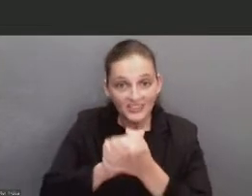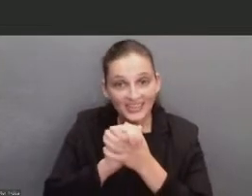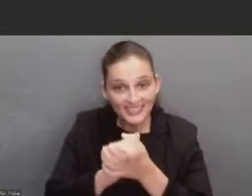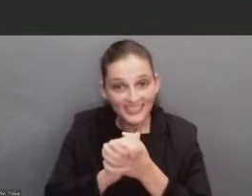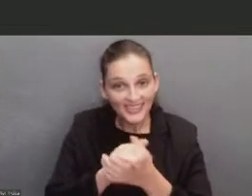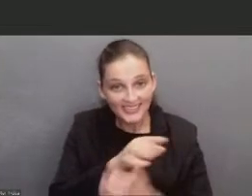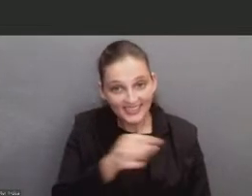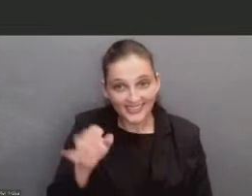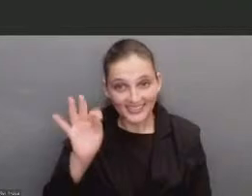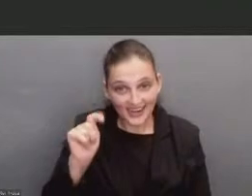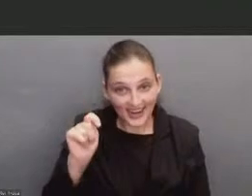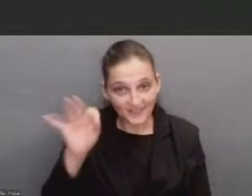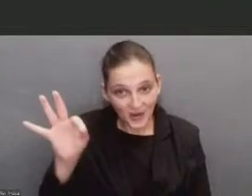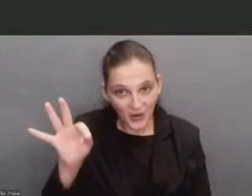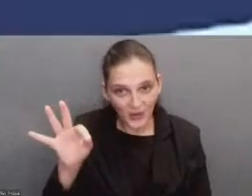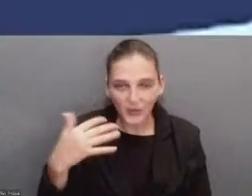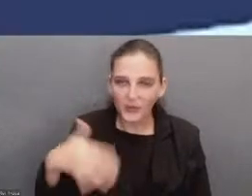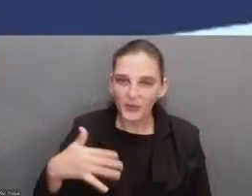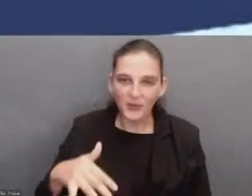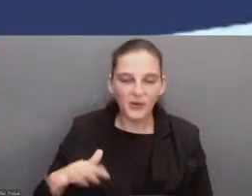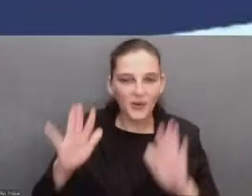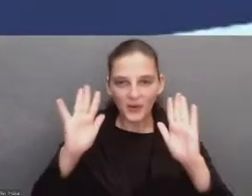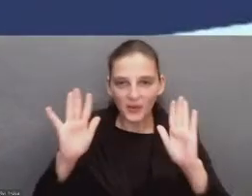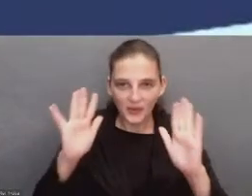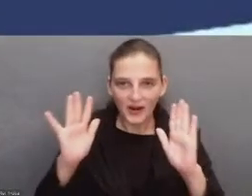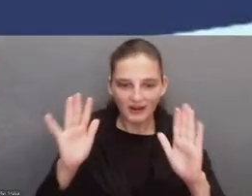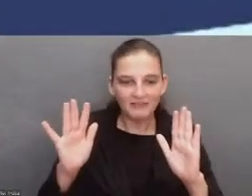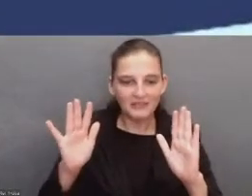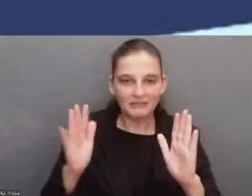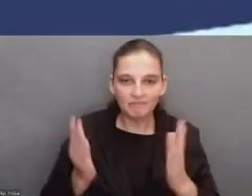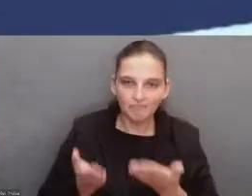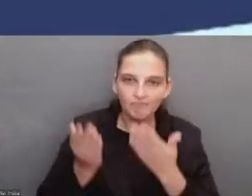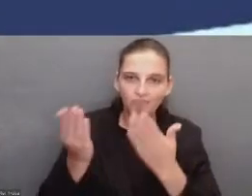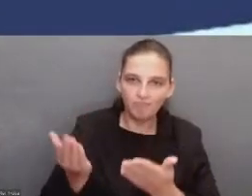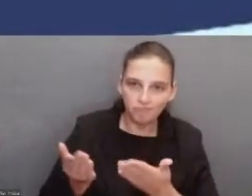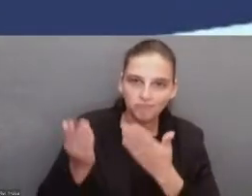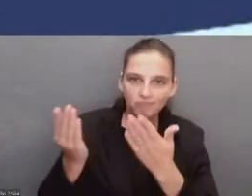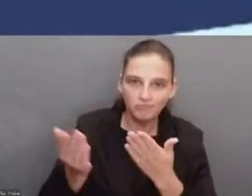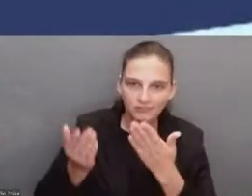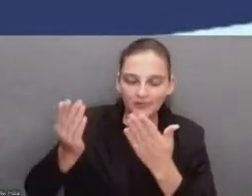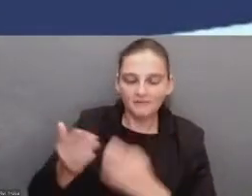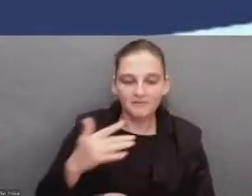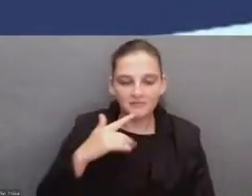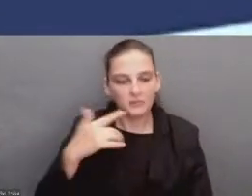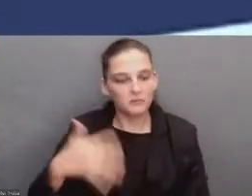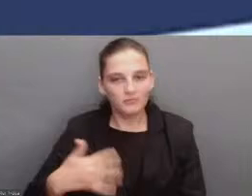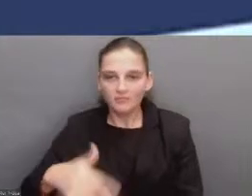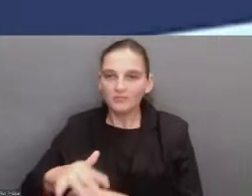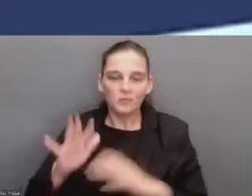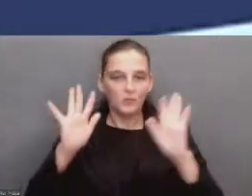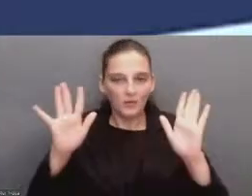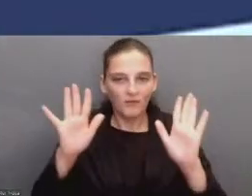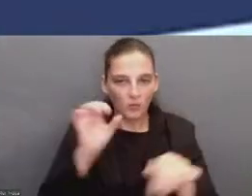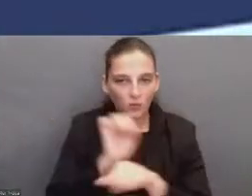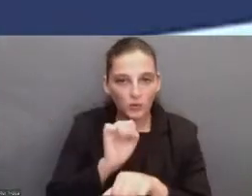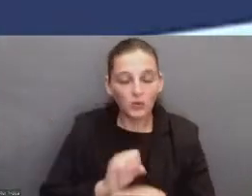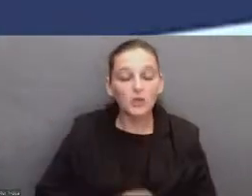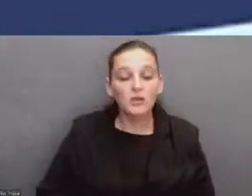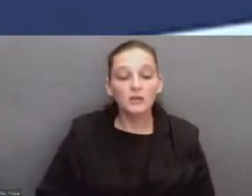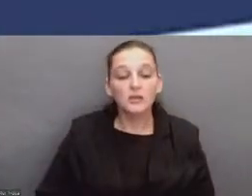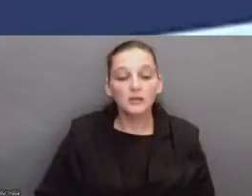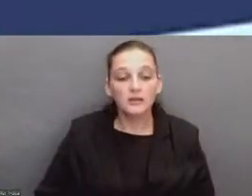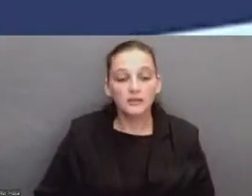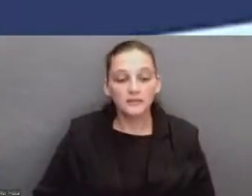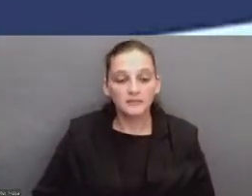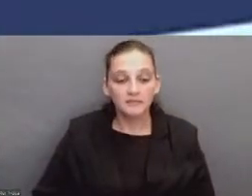force. Another phenomenal slate of interim recommendations. Just phenomenal work. As always,